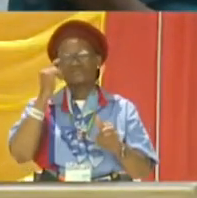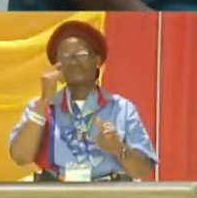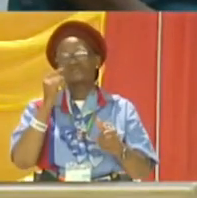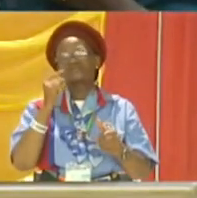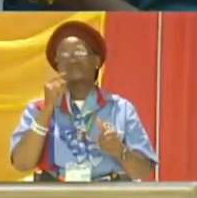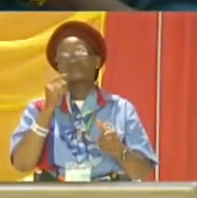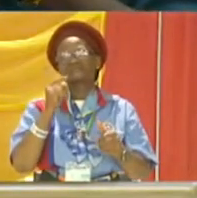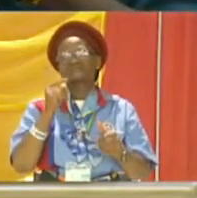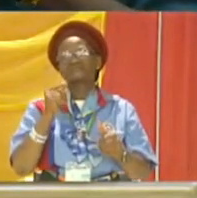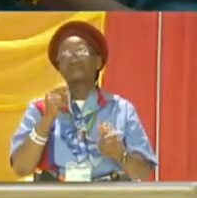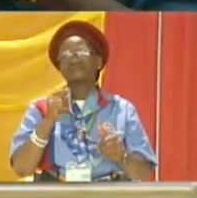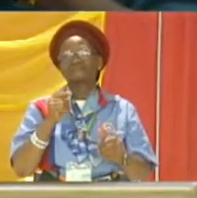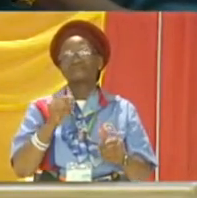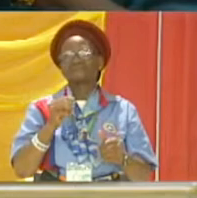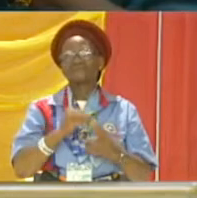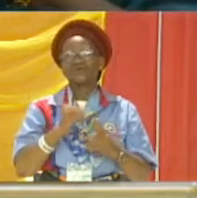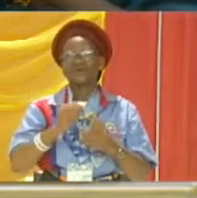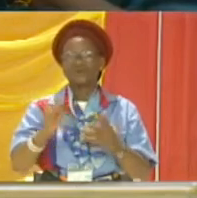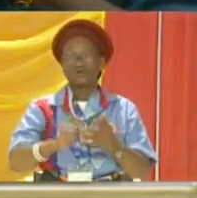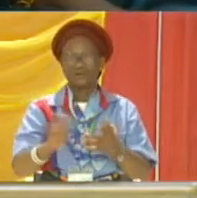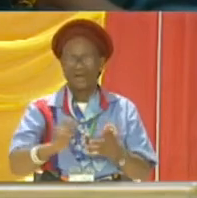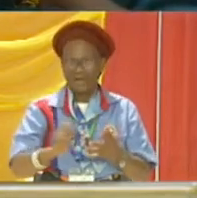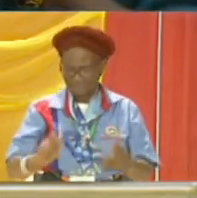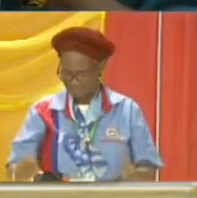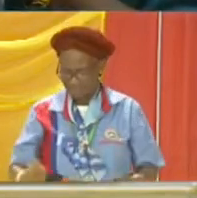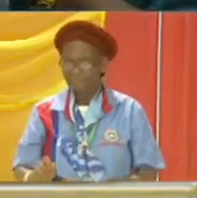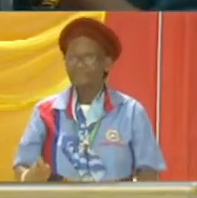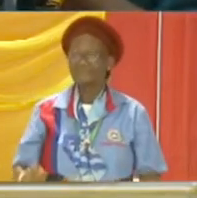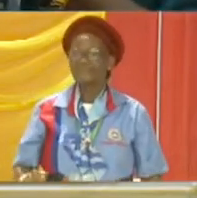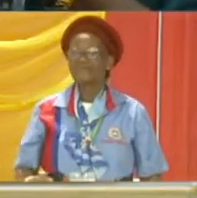may want to write down your prayer points.